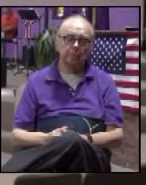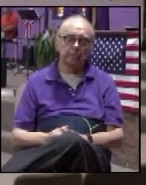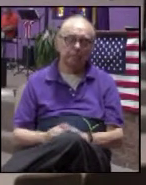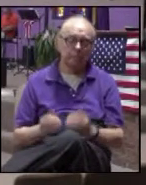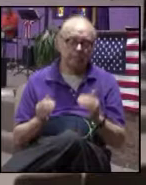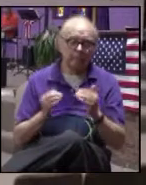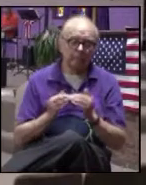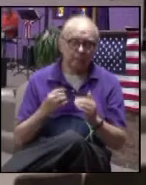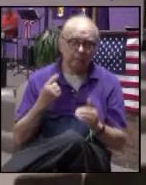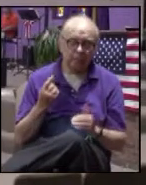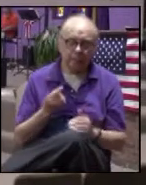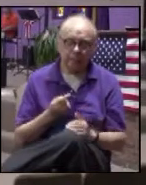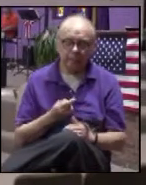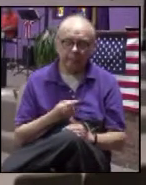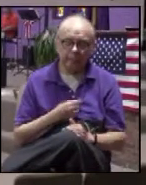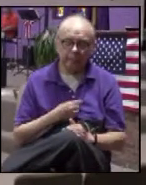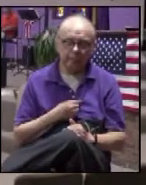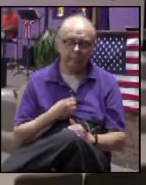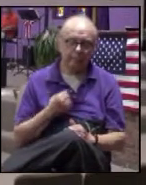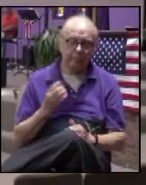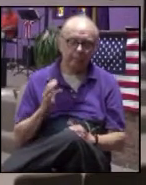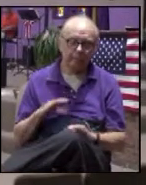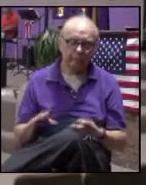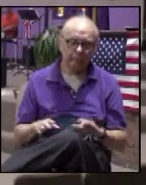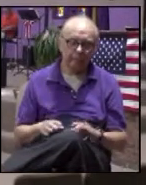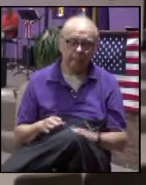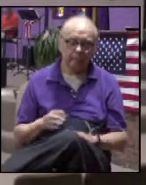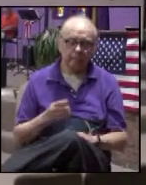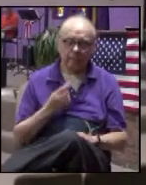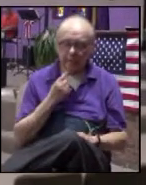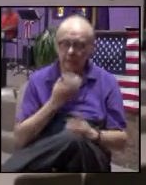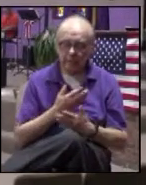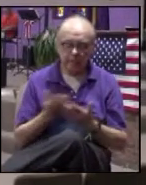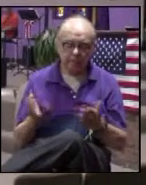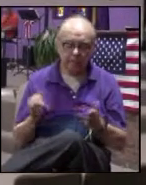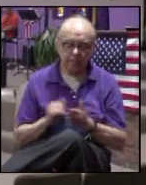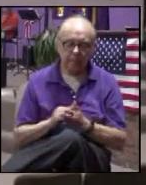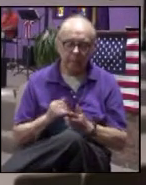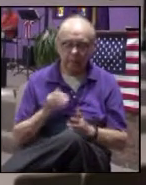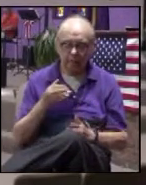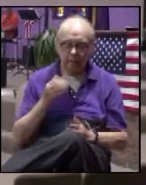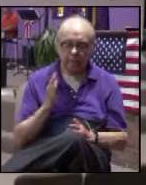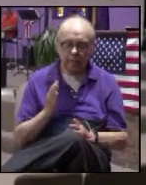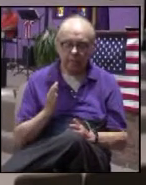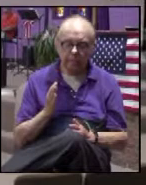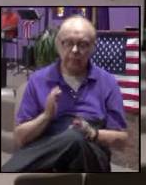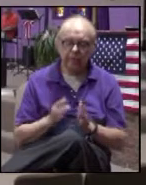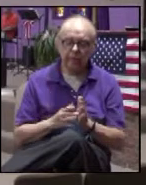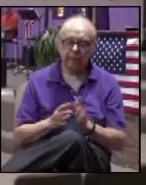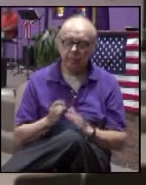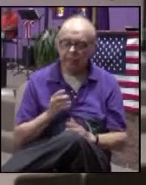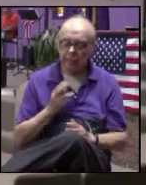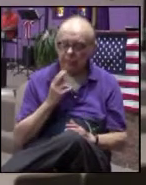Even when we have to do bitter things, we know that Jesus is sweeter than those bitter things.